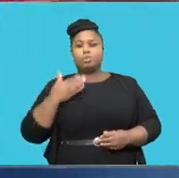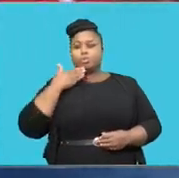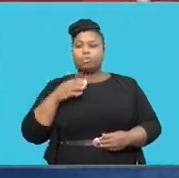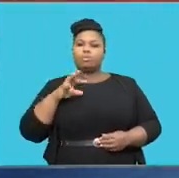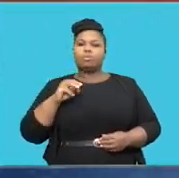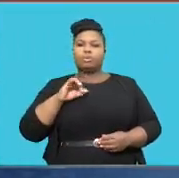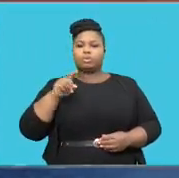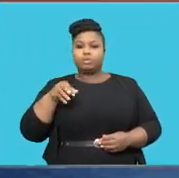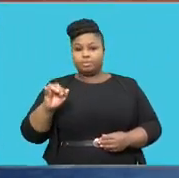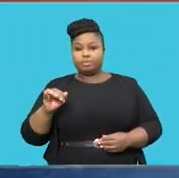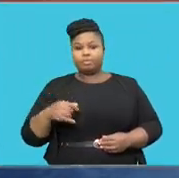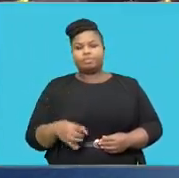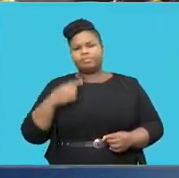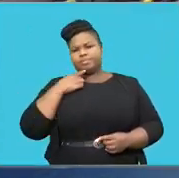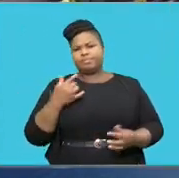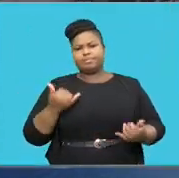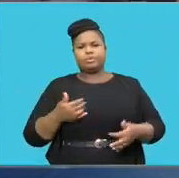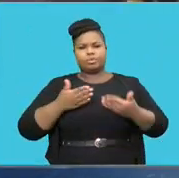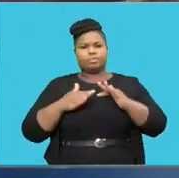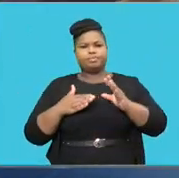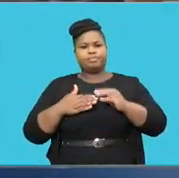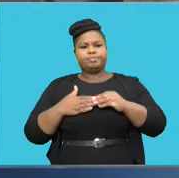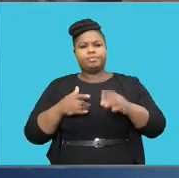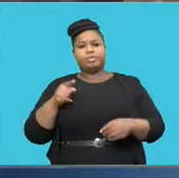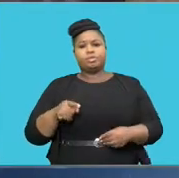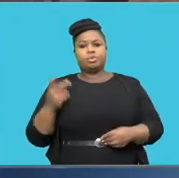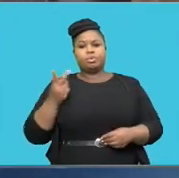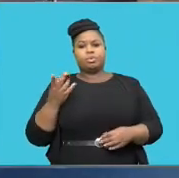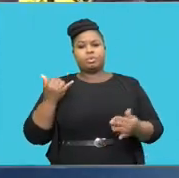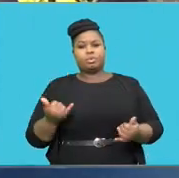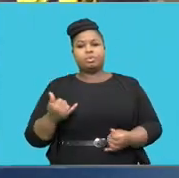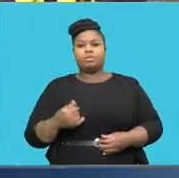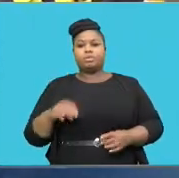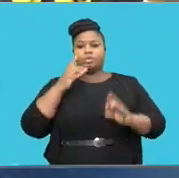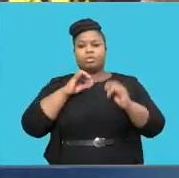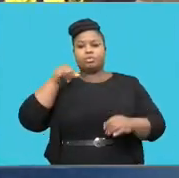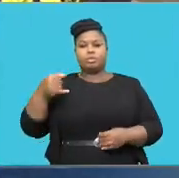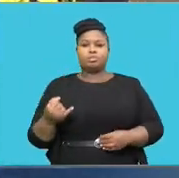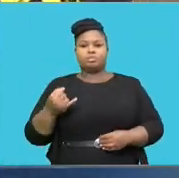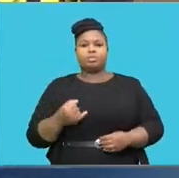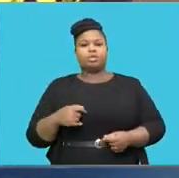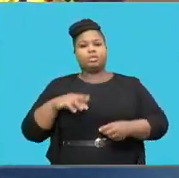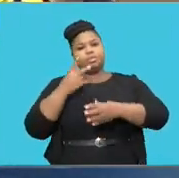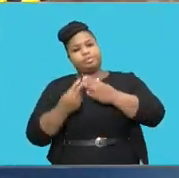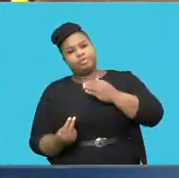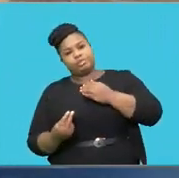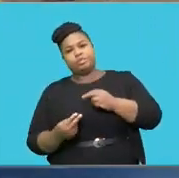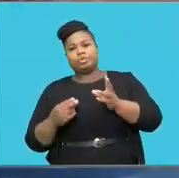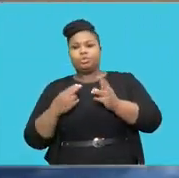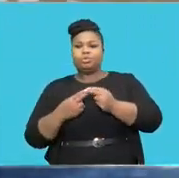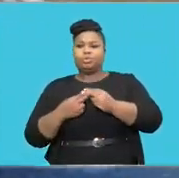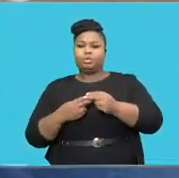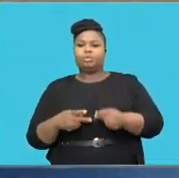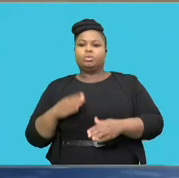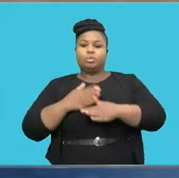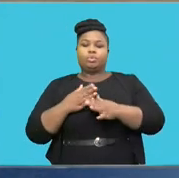Robert Molautsi o bolela ha maloko a kantoro ya pholoso ya basesi ya Johannesburg Aquatic Rescue Unit tshebedisano mmoho